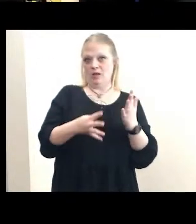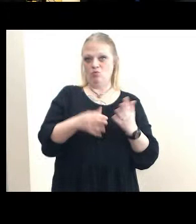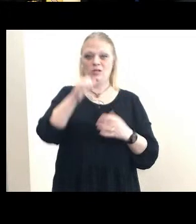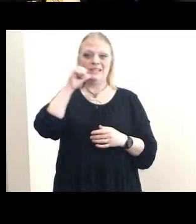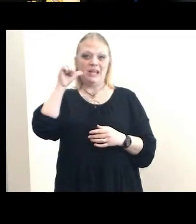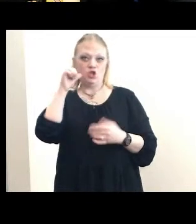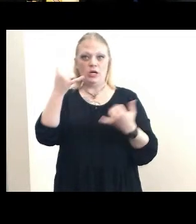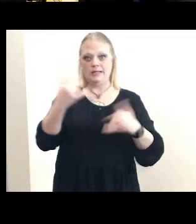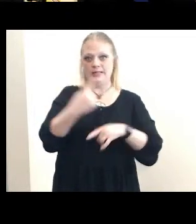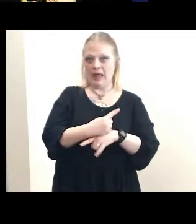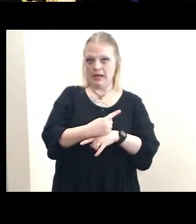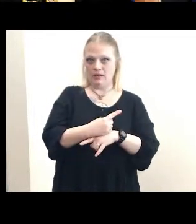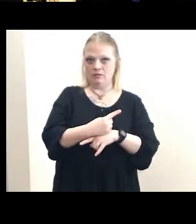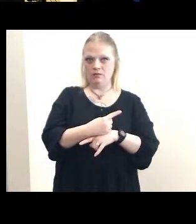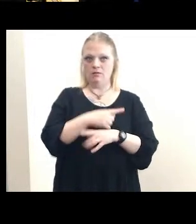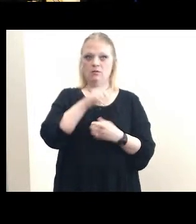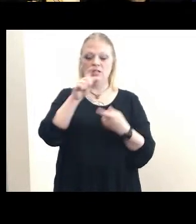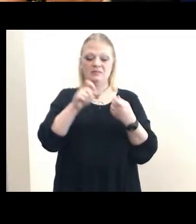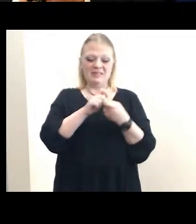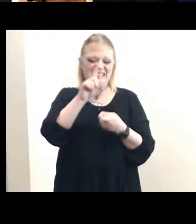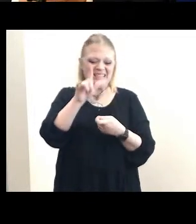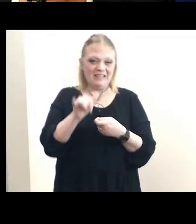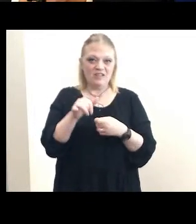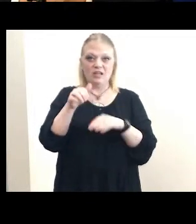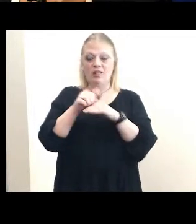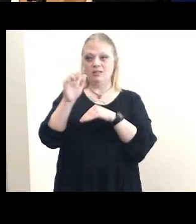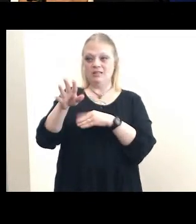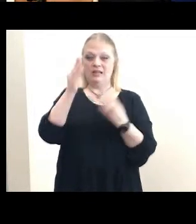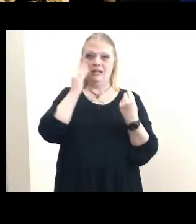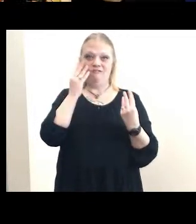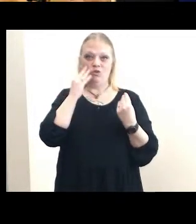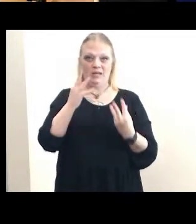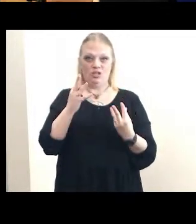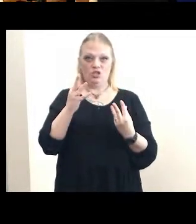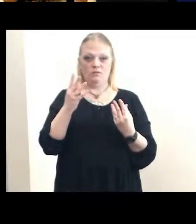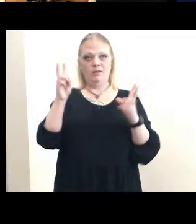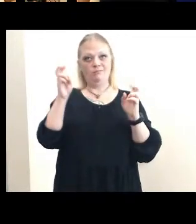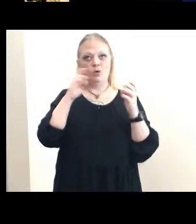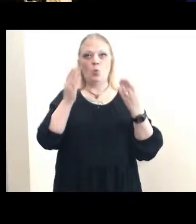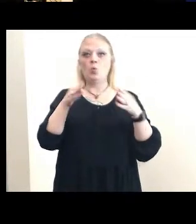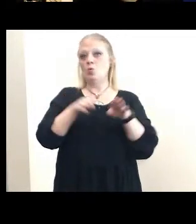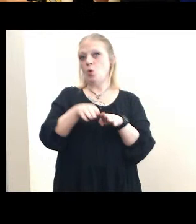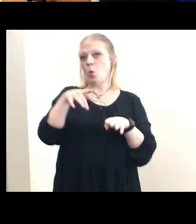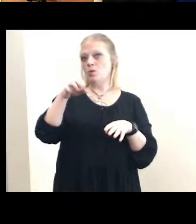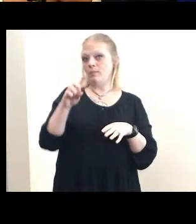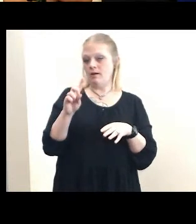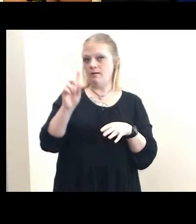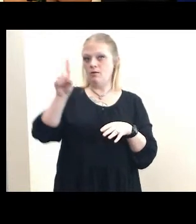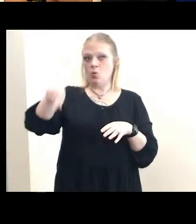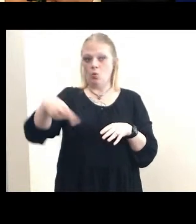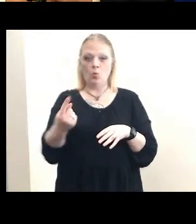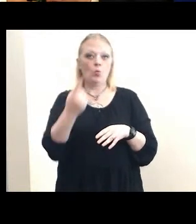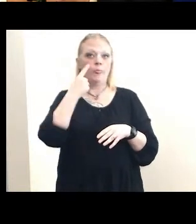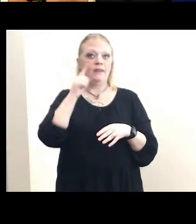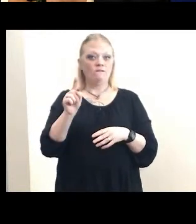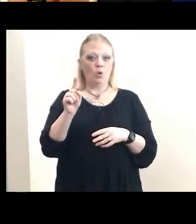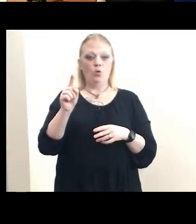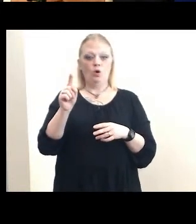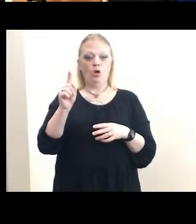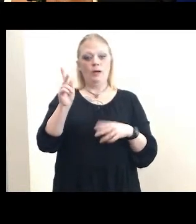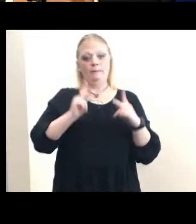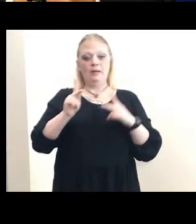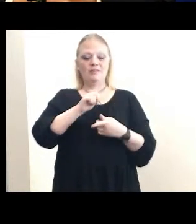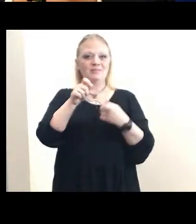today, we specifically sent out information on this being a closed pod only for those in